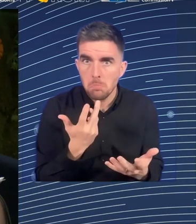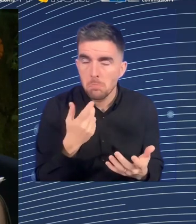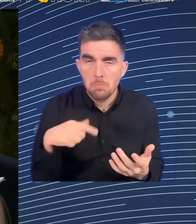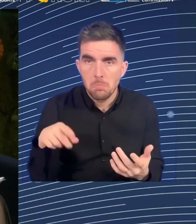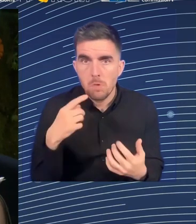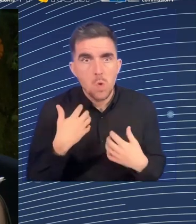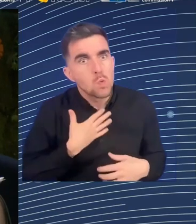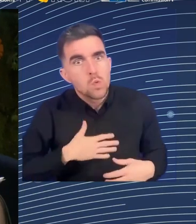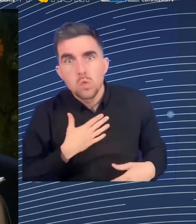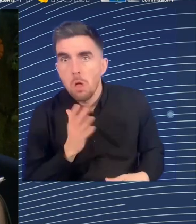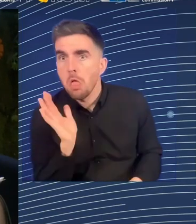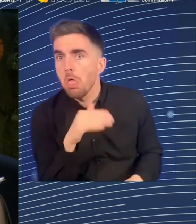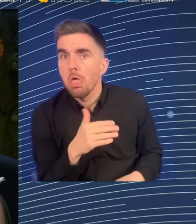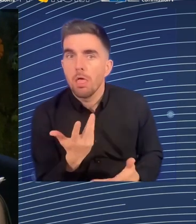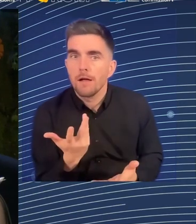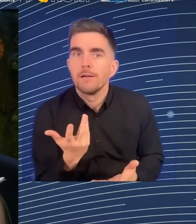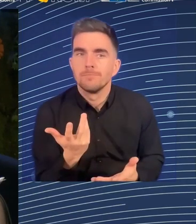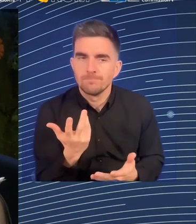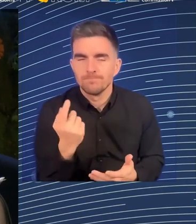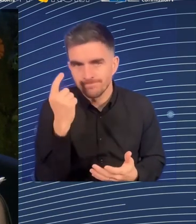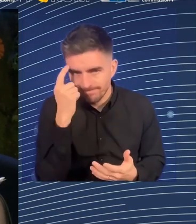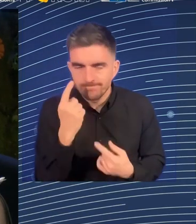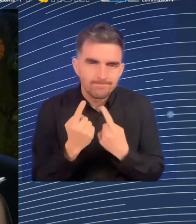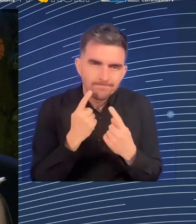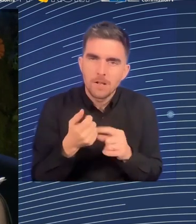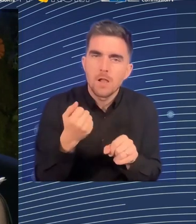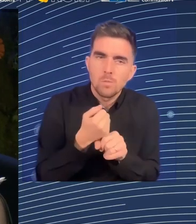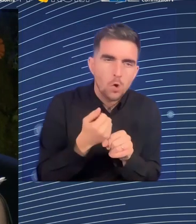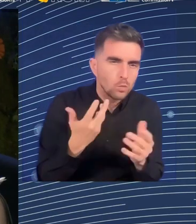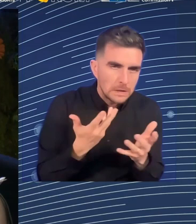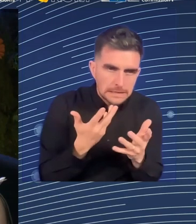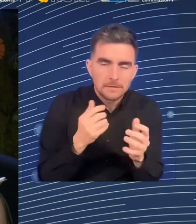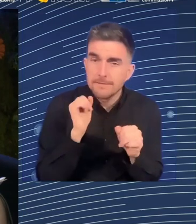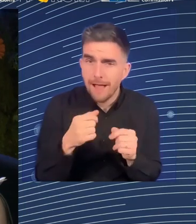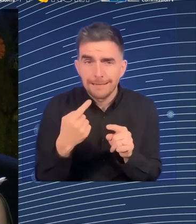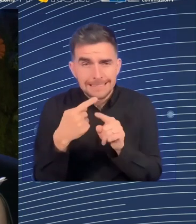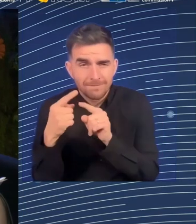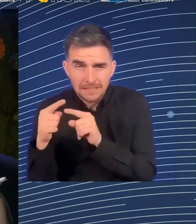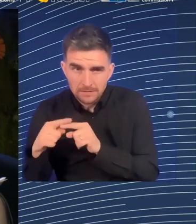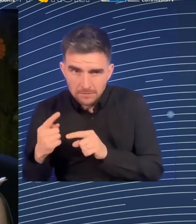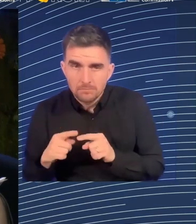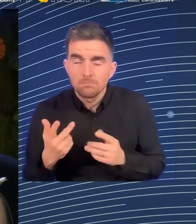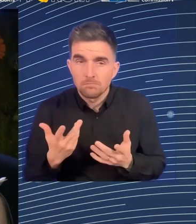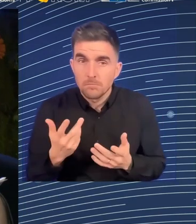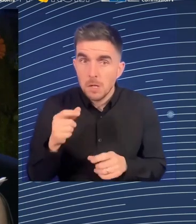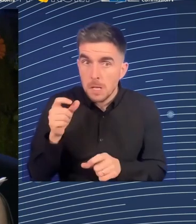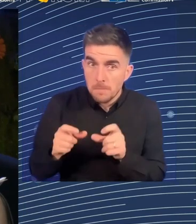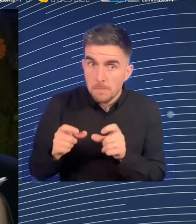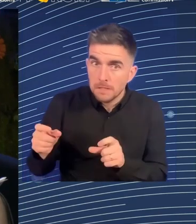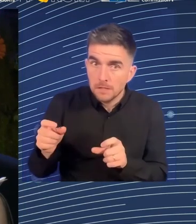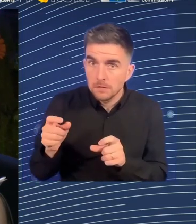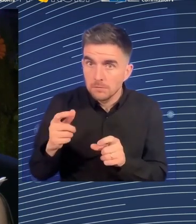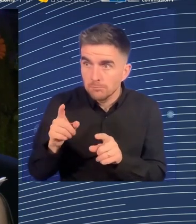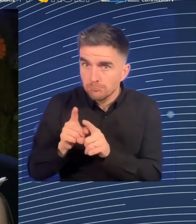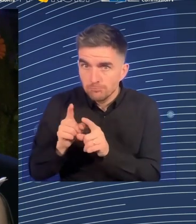they have studied. So the message, which has been repeatedly presented today, is that it is